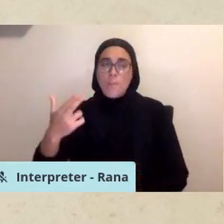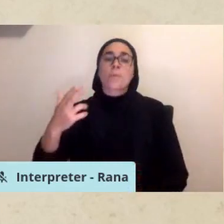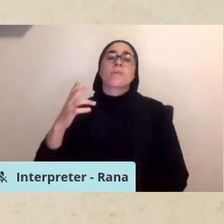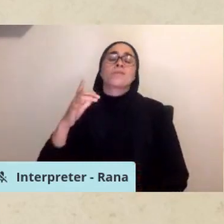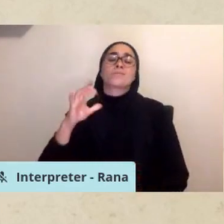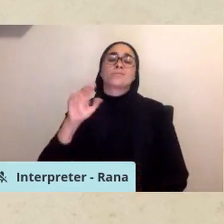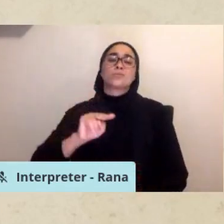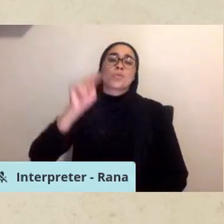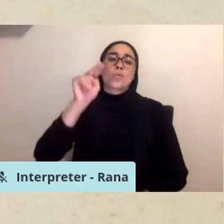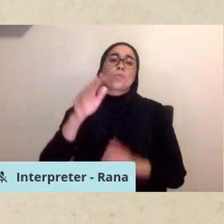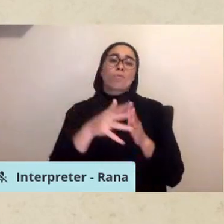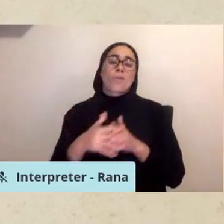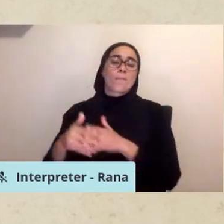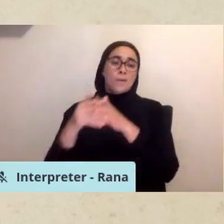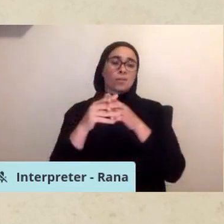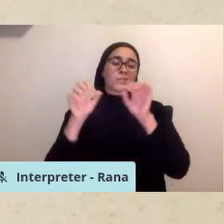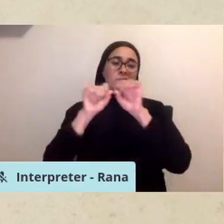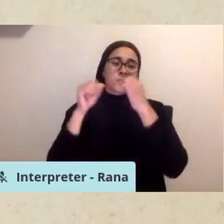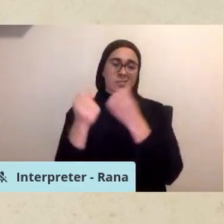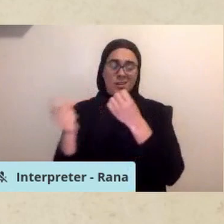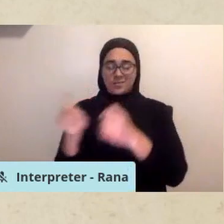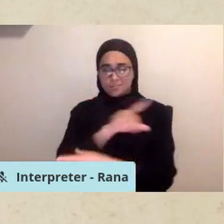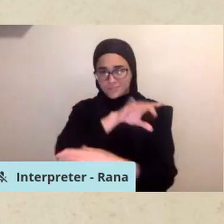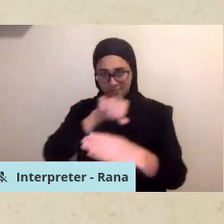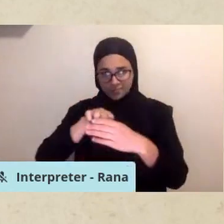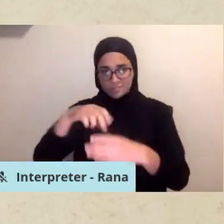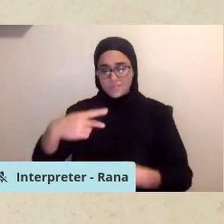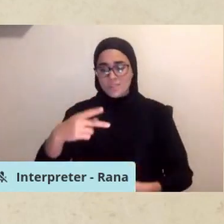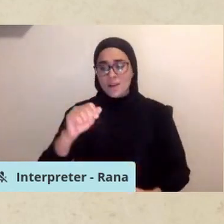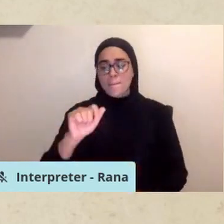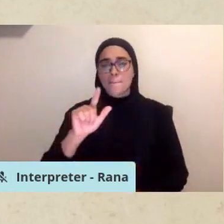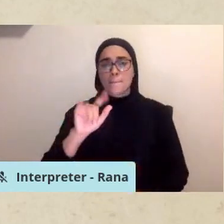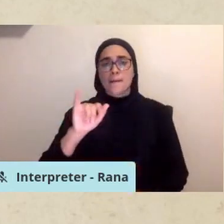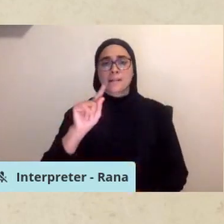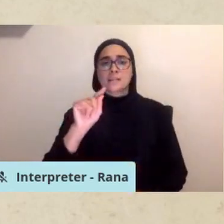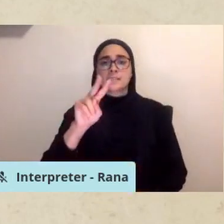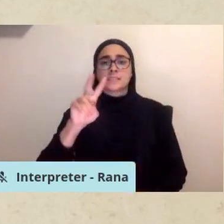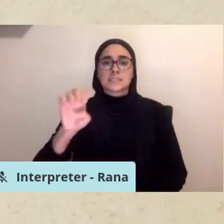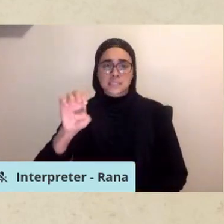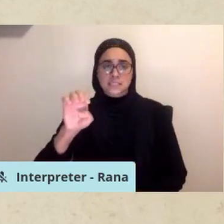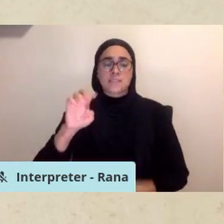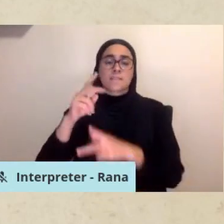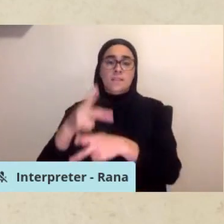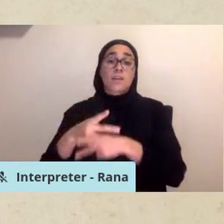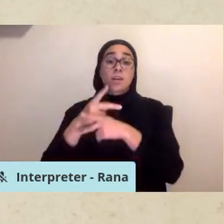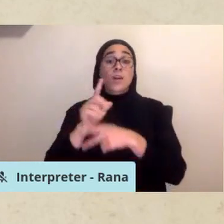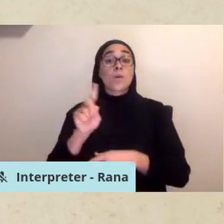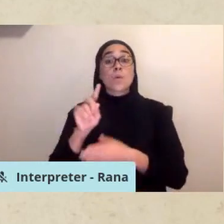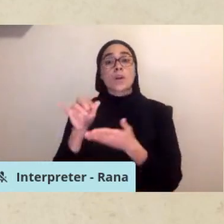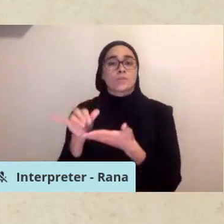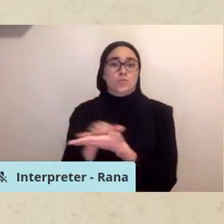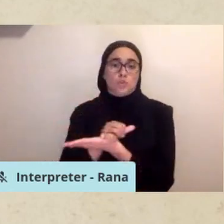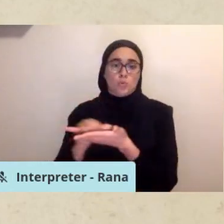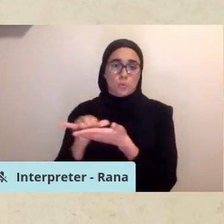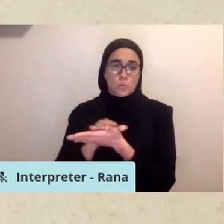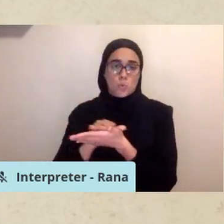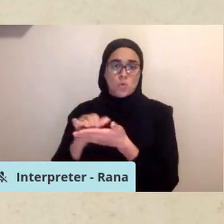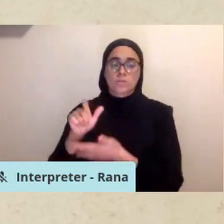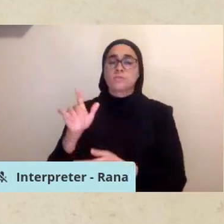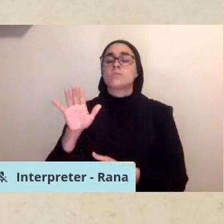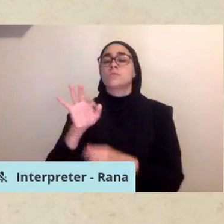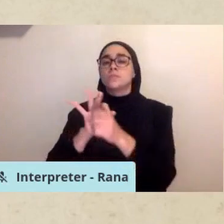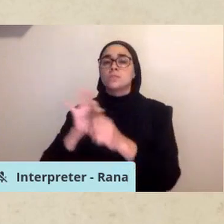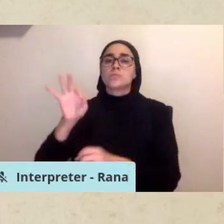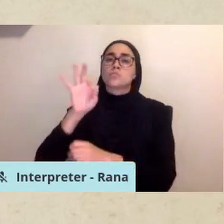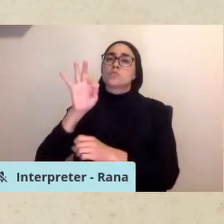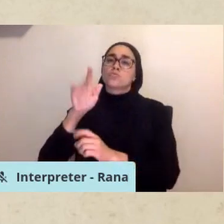America. She serves in a palliative care at a medical center in Westchester, New York. Chaplaincy, her spiritual